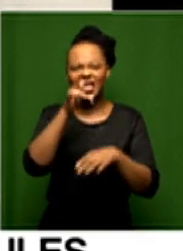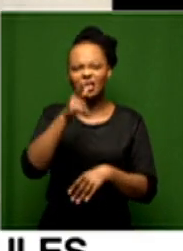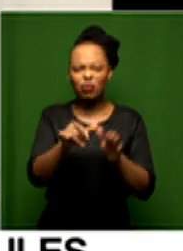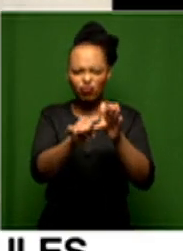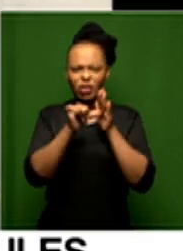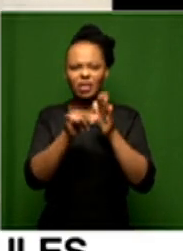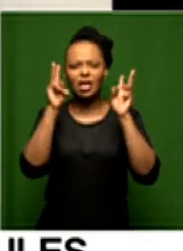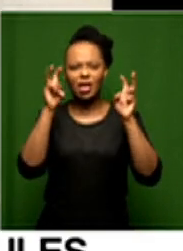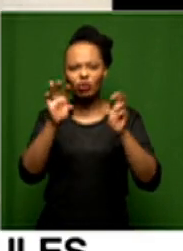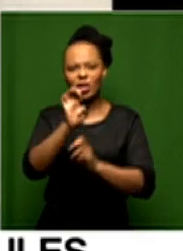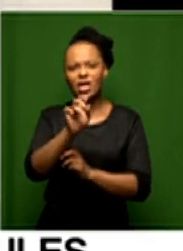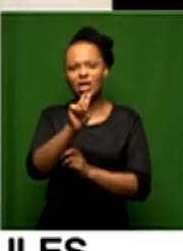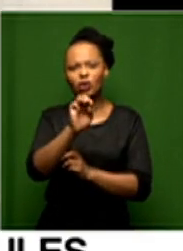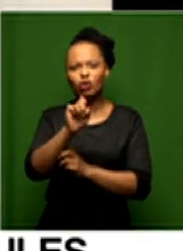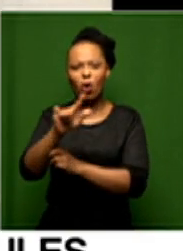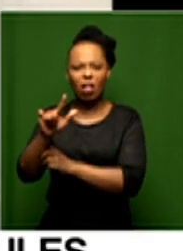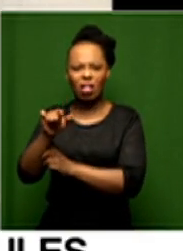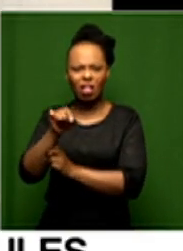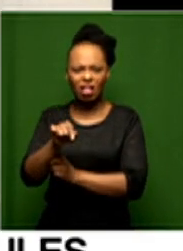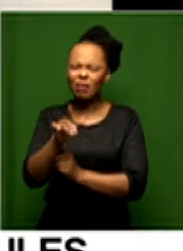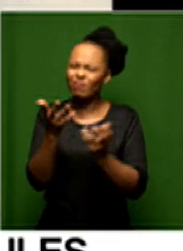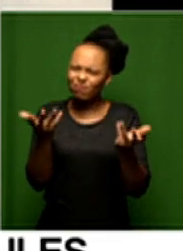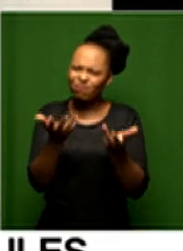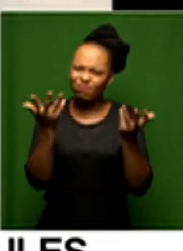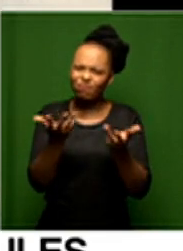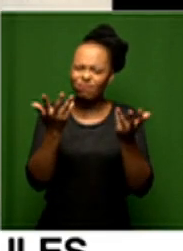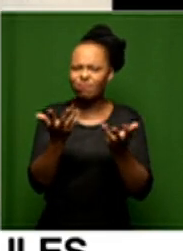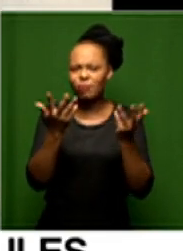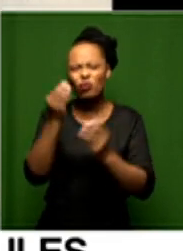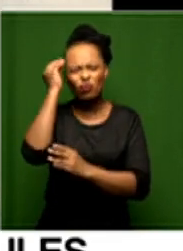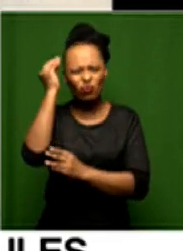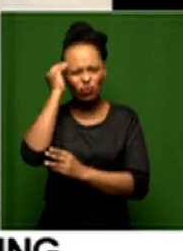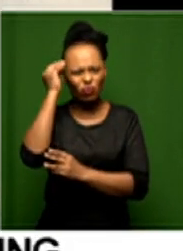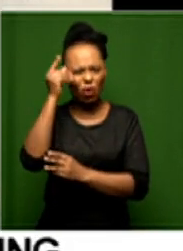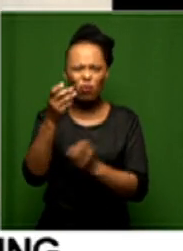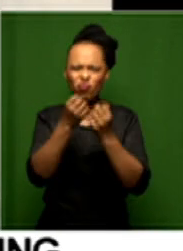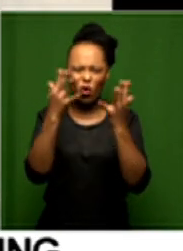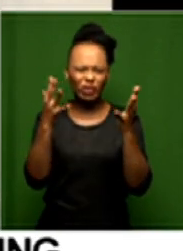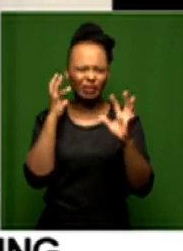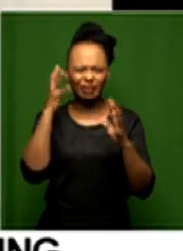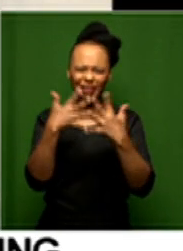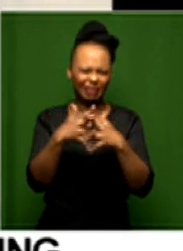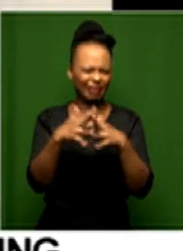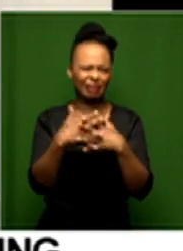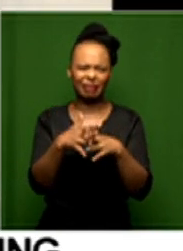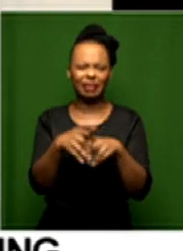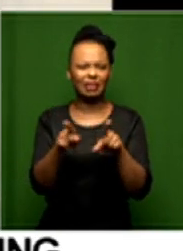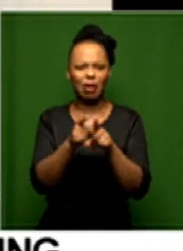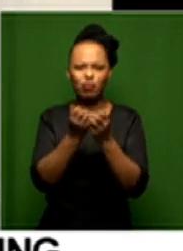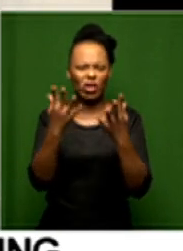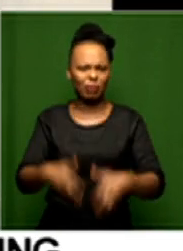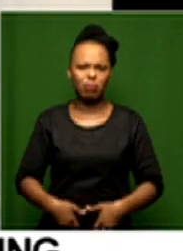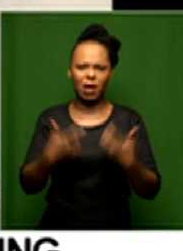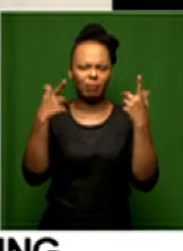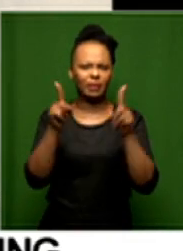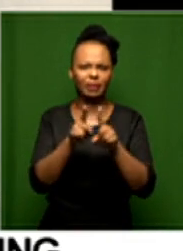around the Etolls. We know what this is, how this has caused a lot of ire in society. How far is the funding